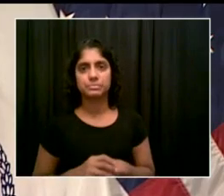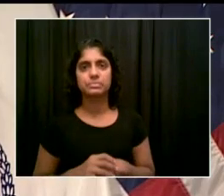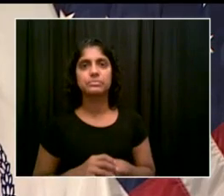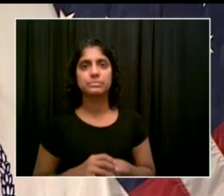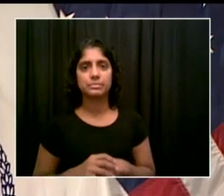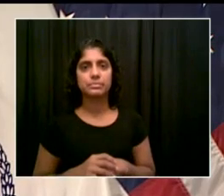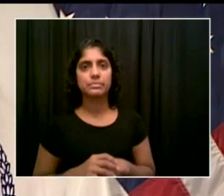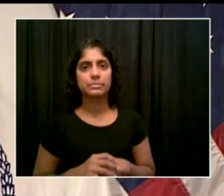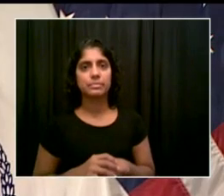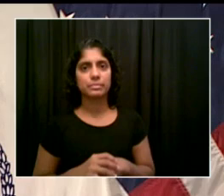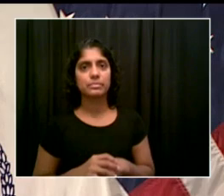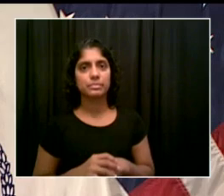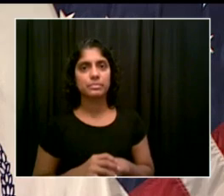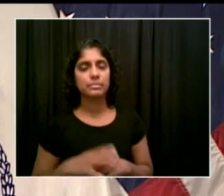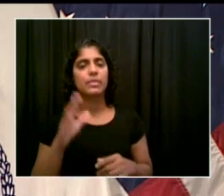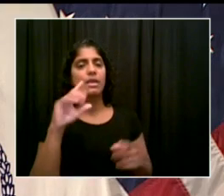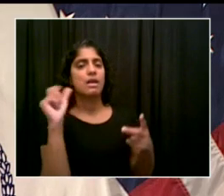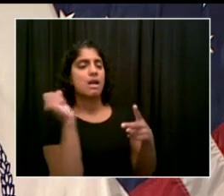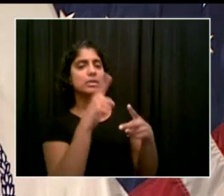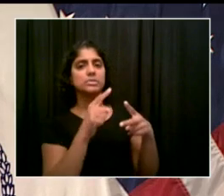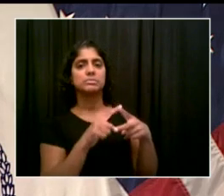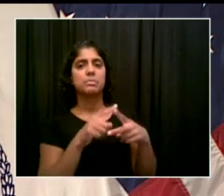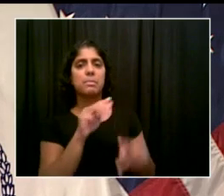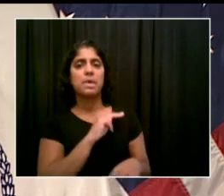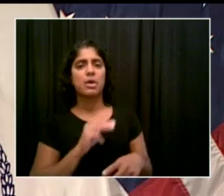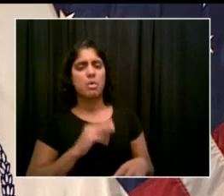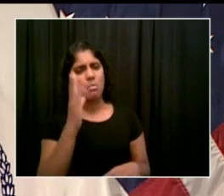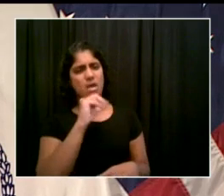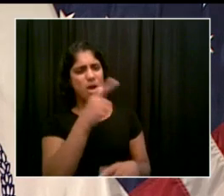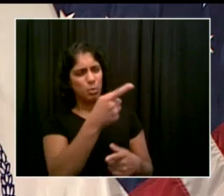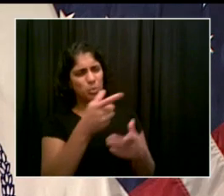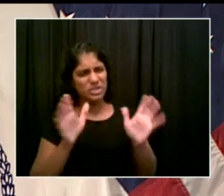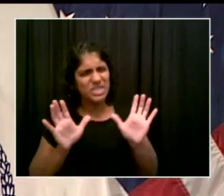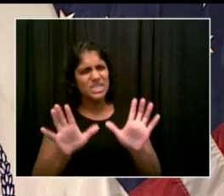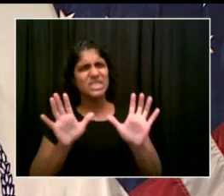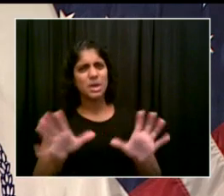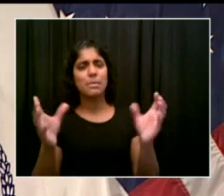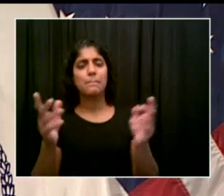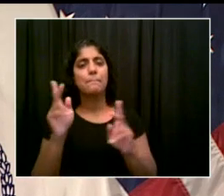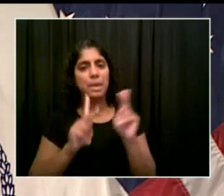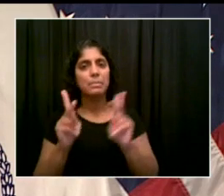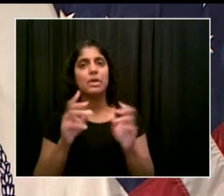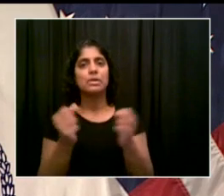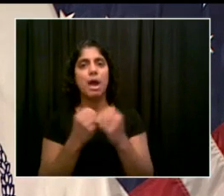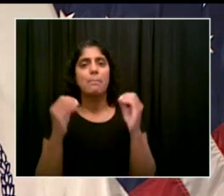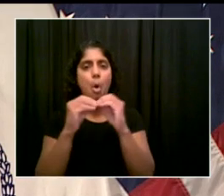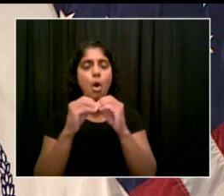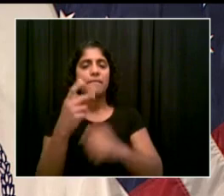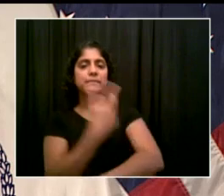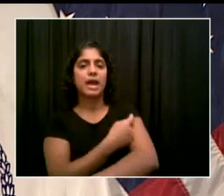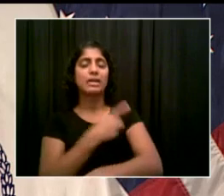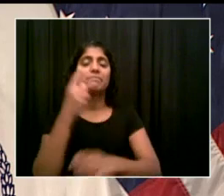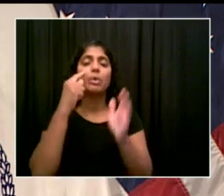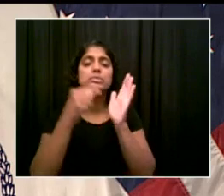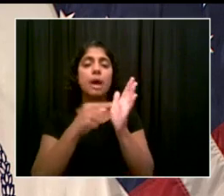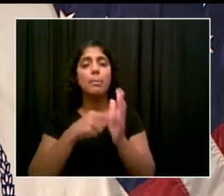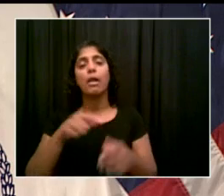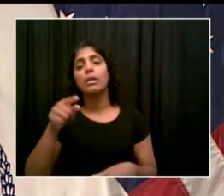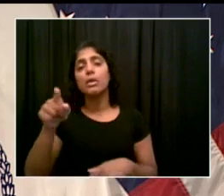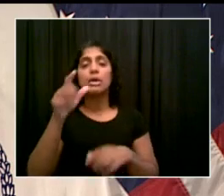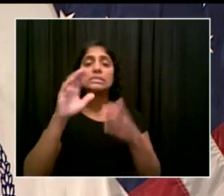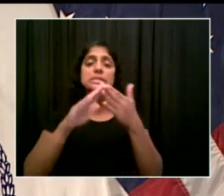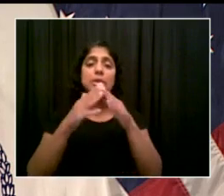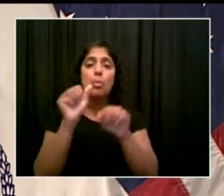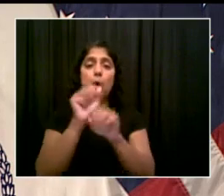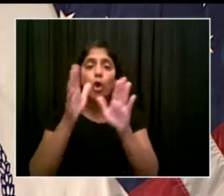about police officers and teachers, or at least for now require weekly testing for all city workers? Emma,